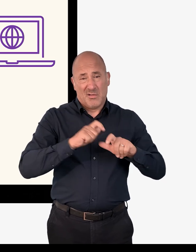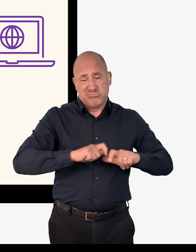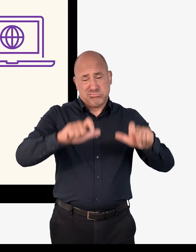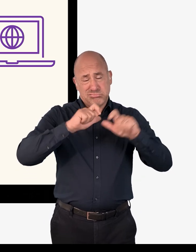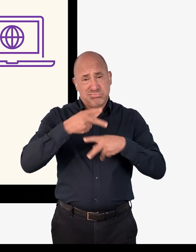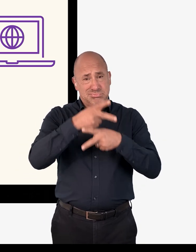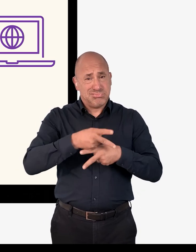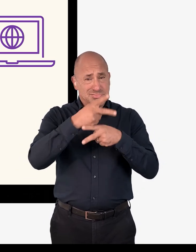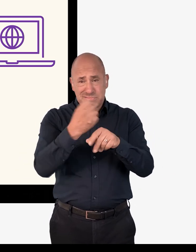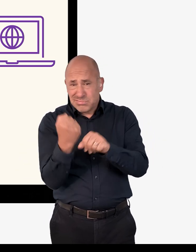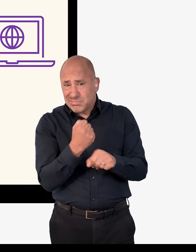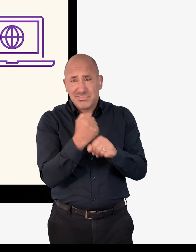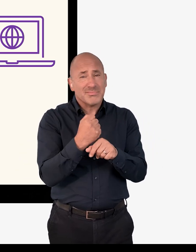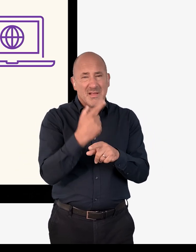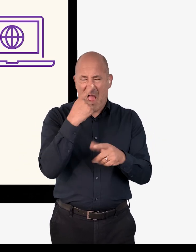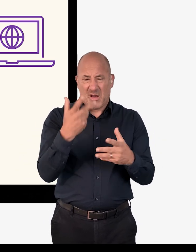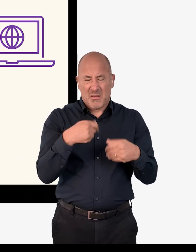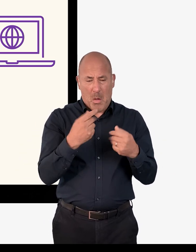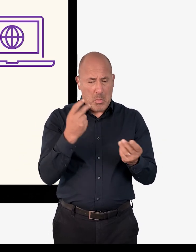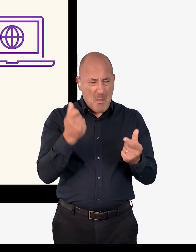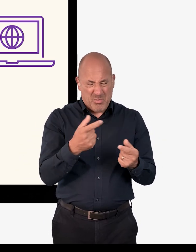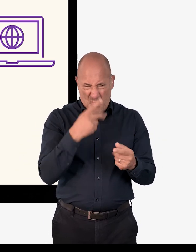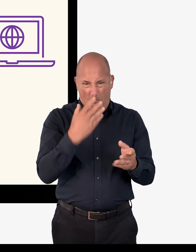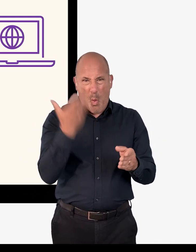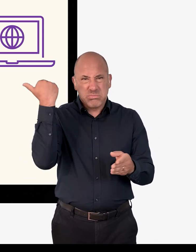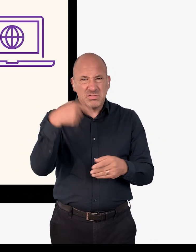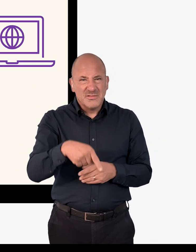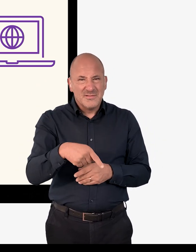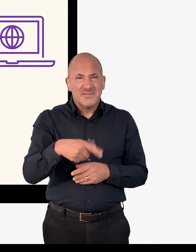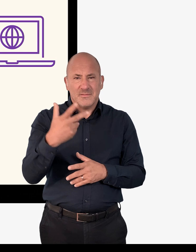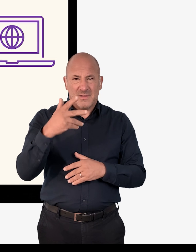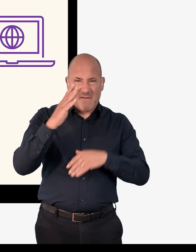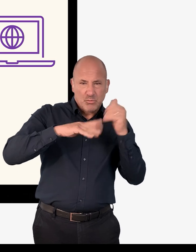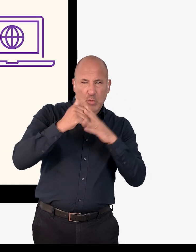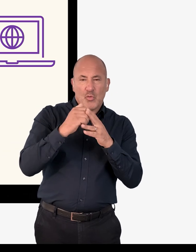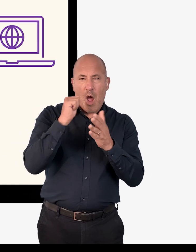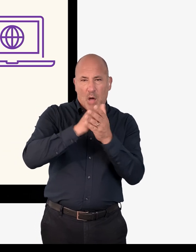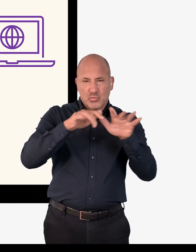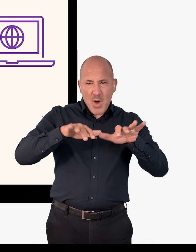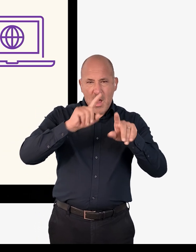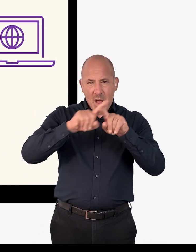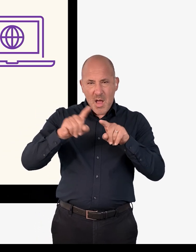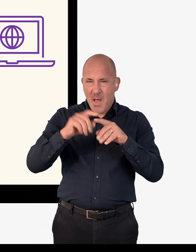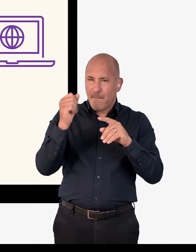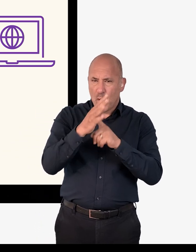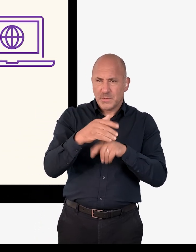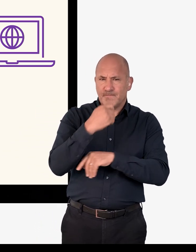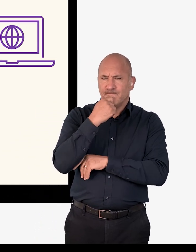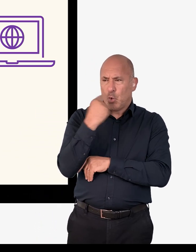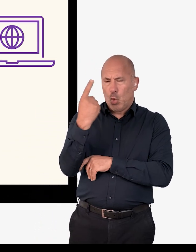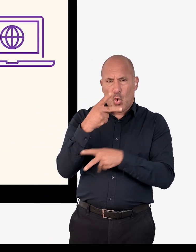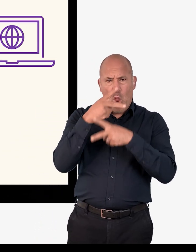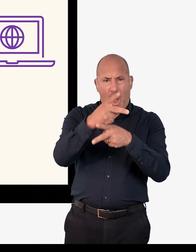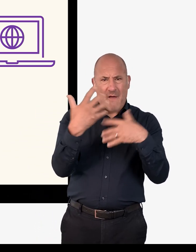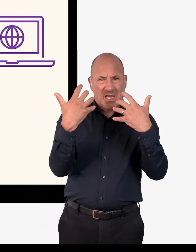Technology needs ongoing maintenance and can date quickly. For infrastructure and hardware, it's important to consider who